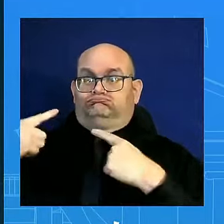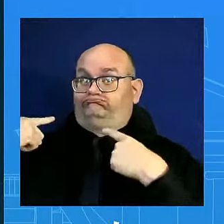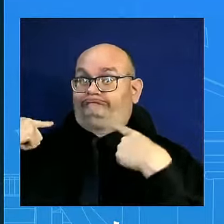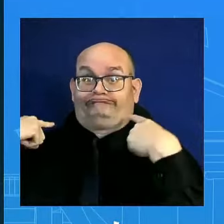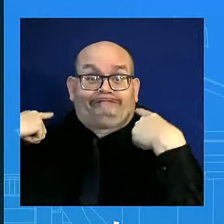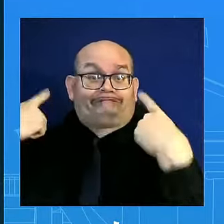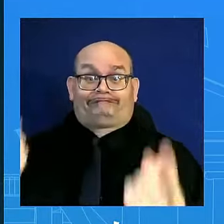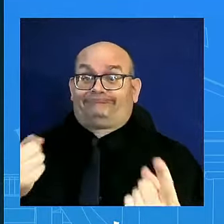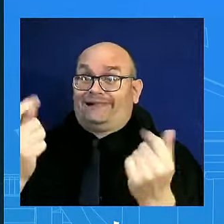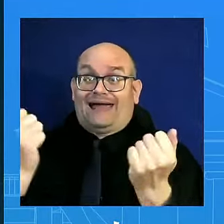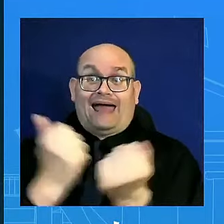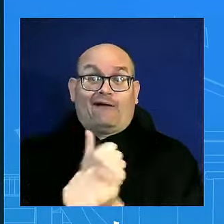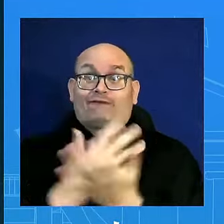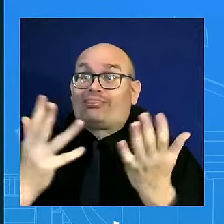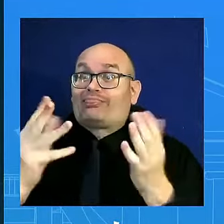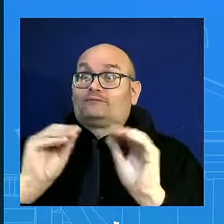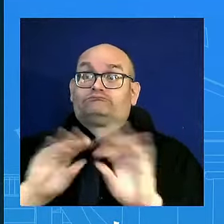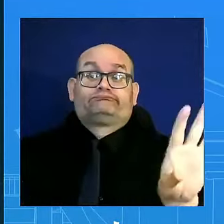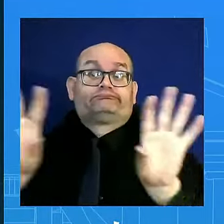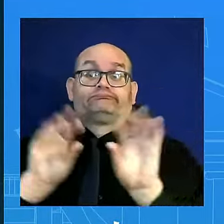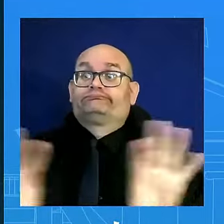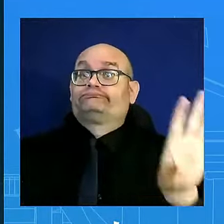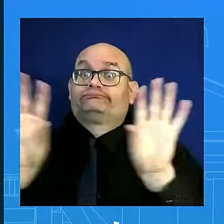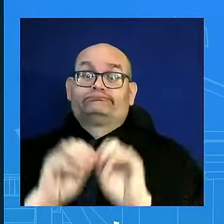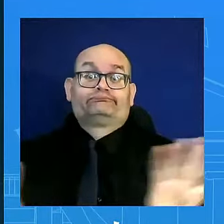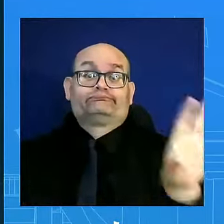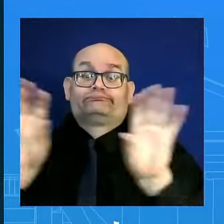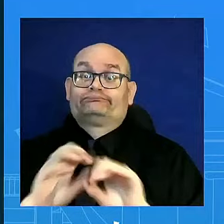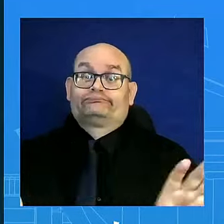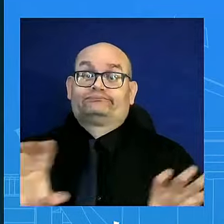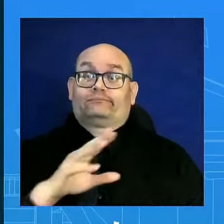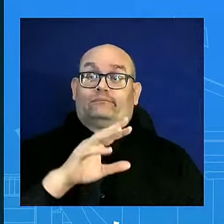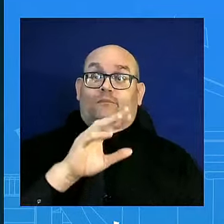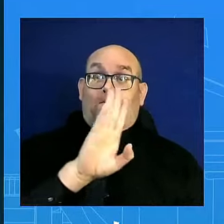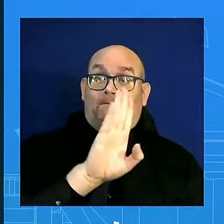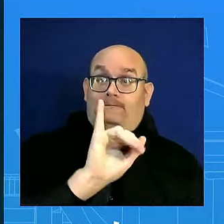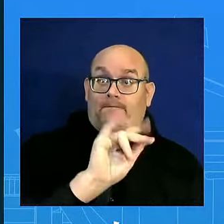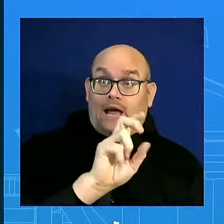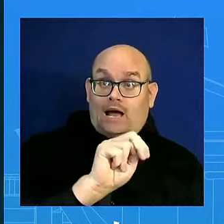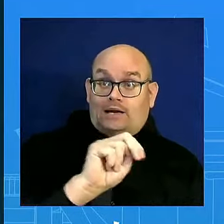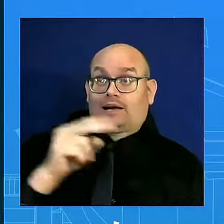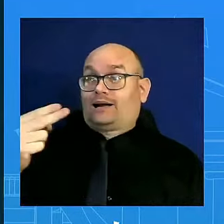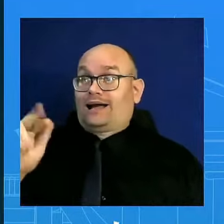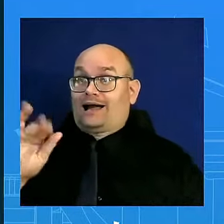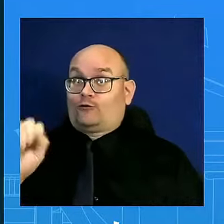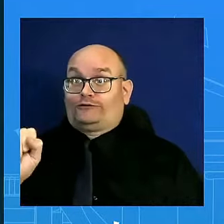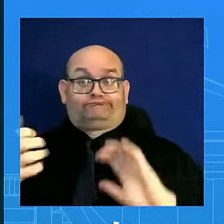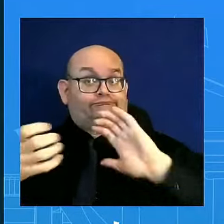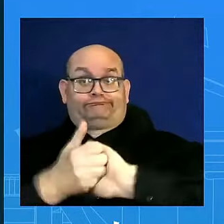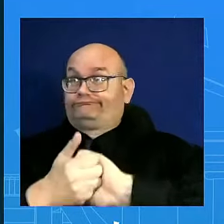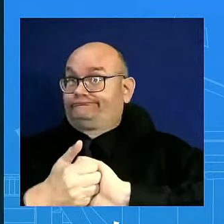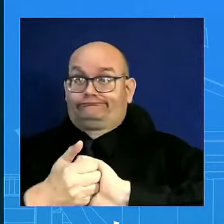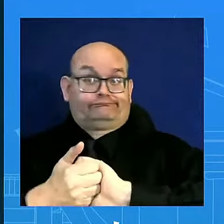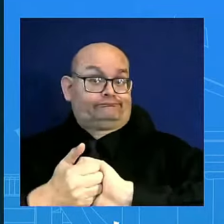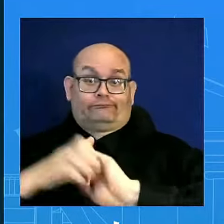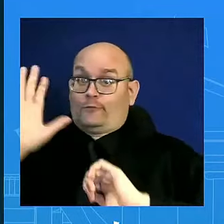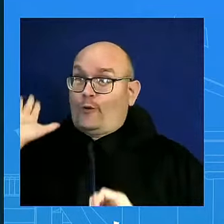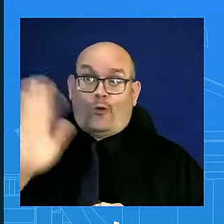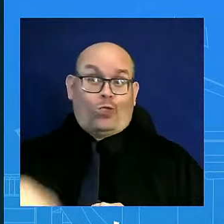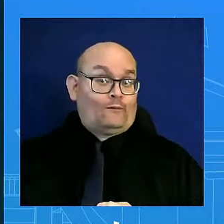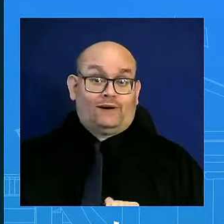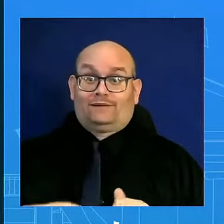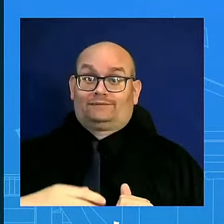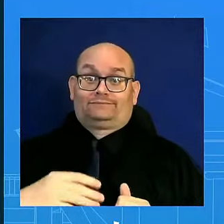administration, the Biden-Harris administration. And you just mentioned a few things, right? You think about the CHIPS and Science Act, the bipartisan infrastructure legislation, the PACT